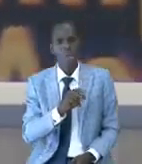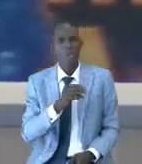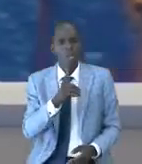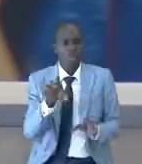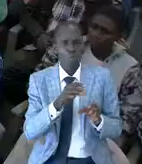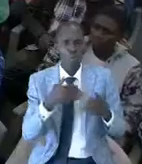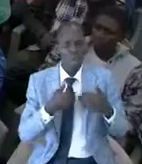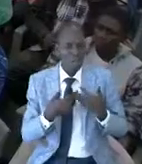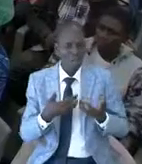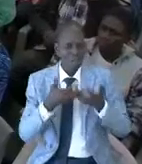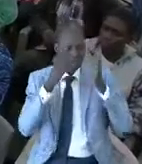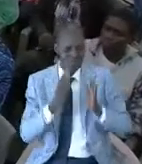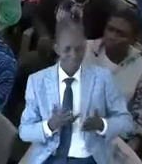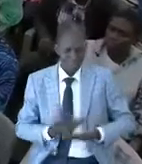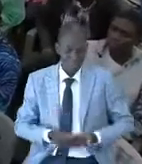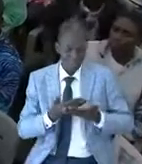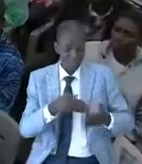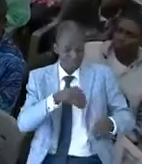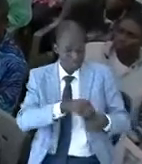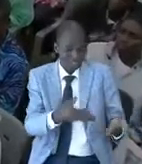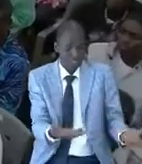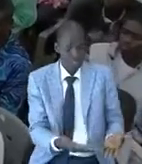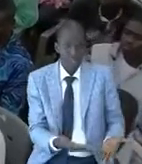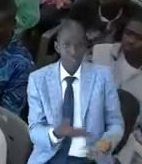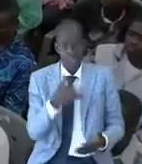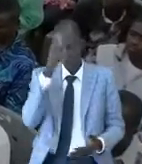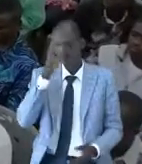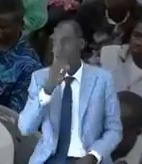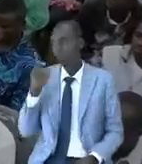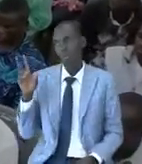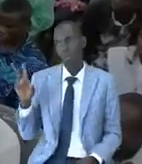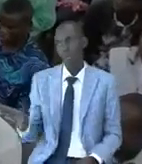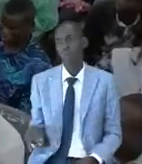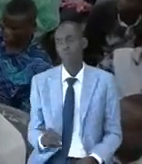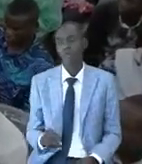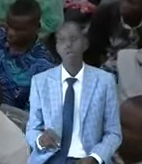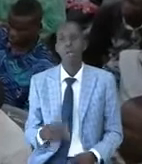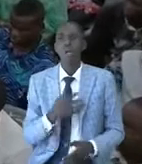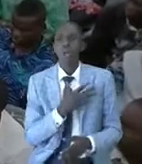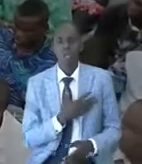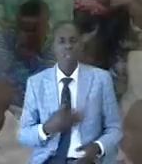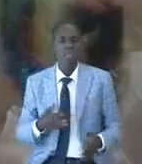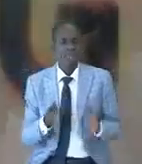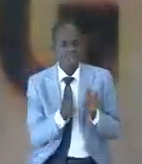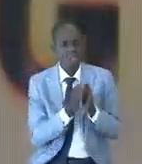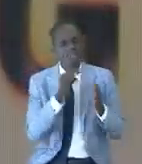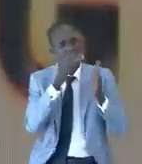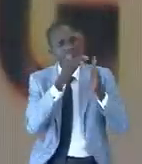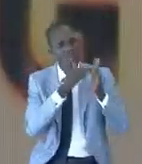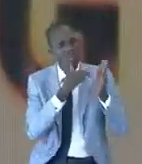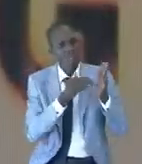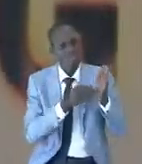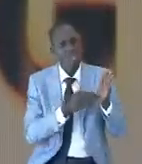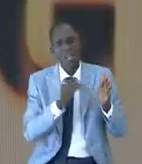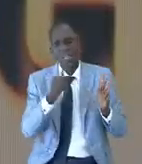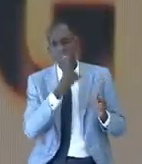born in this place? The man said, no. Then he mentioned other professionals. Anyone